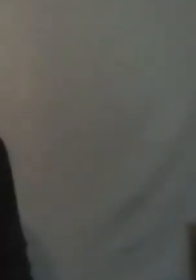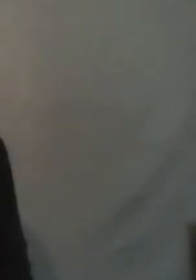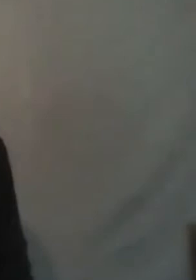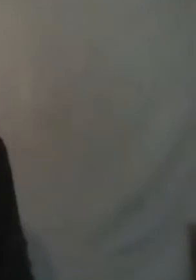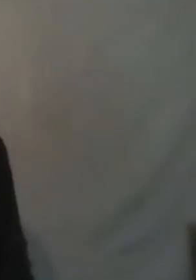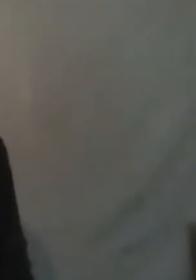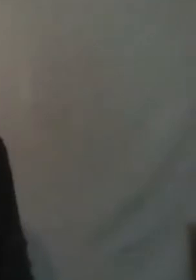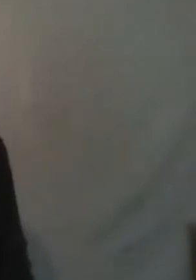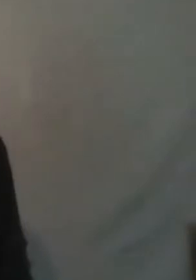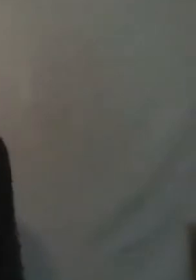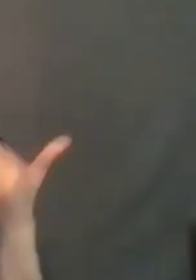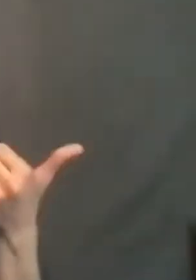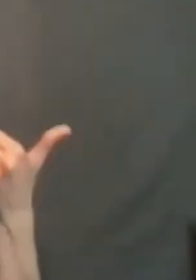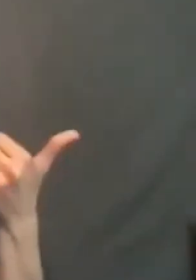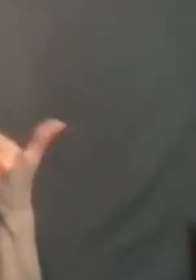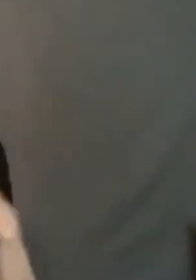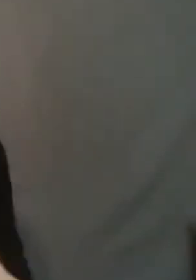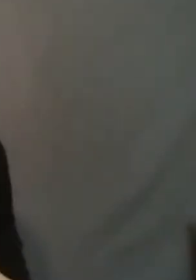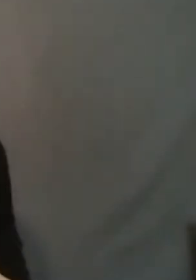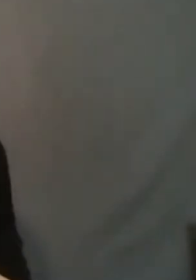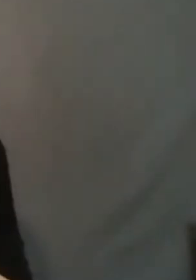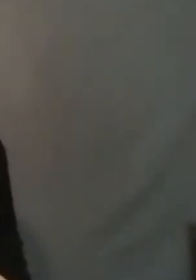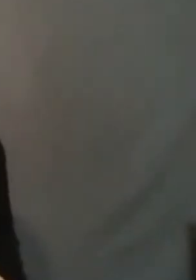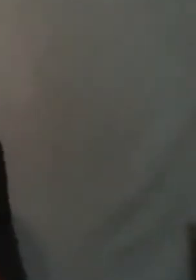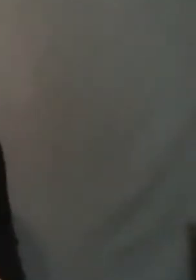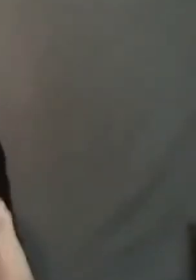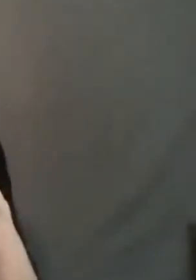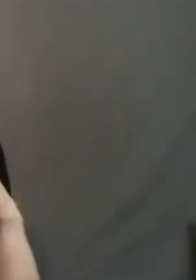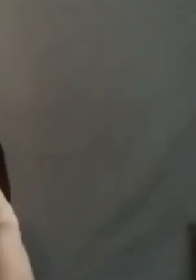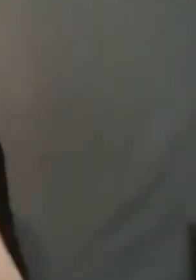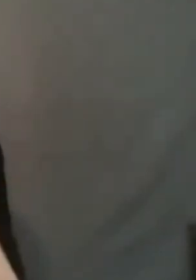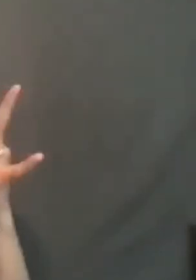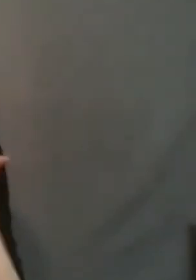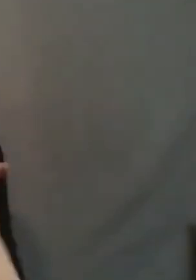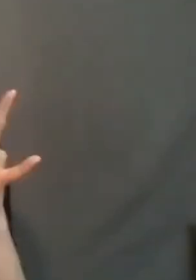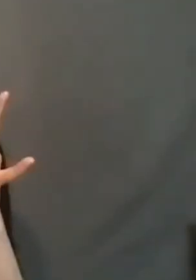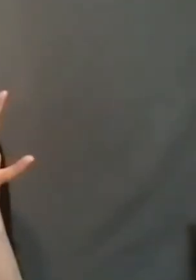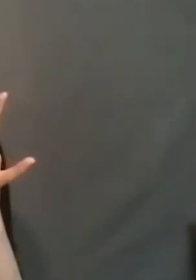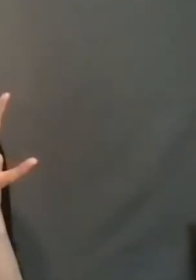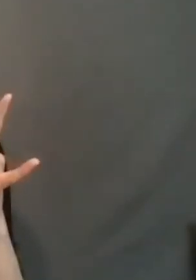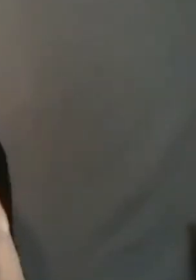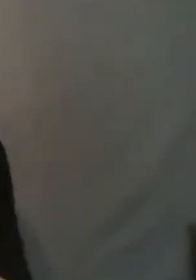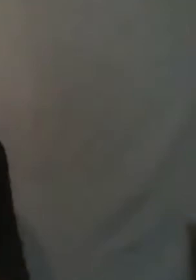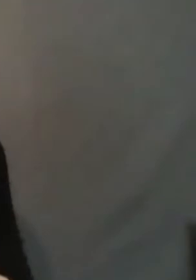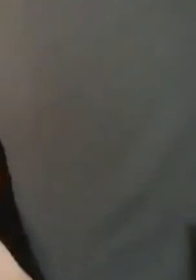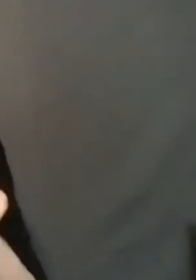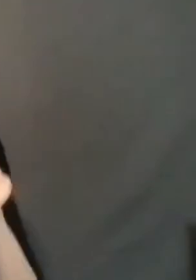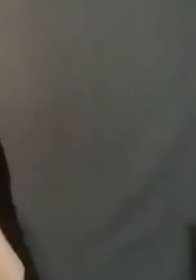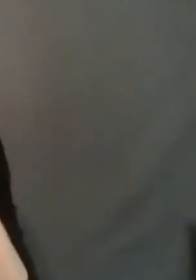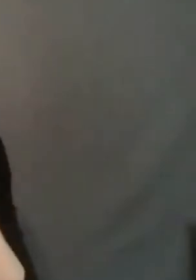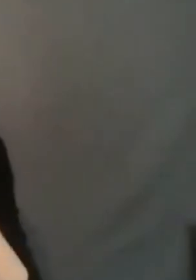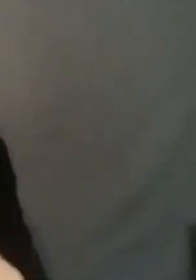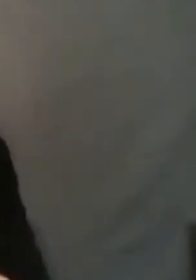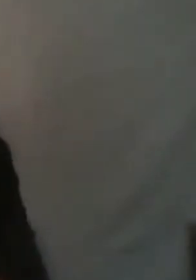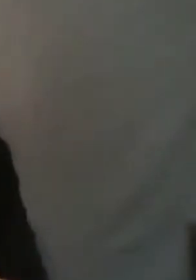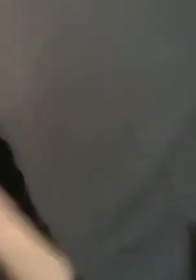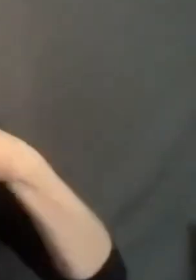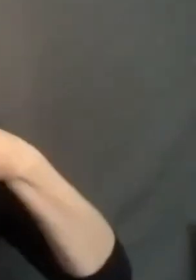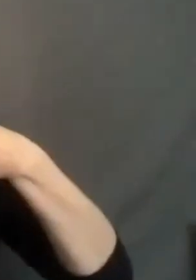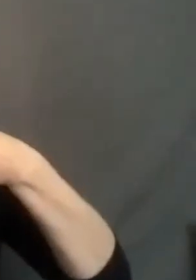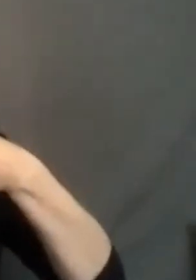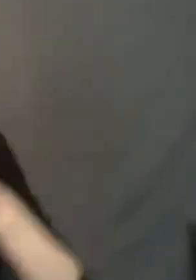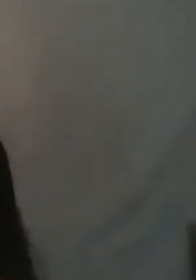Today, you should have received an email message from us with where you can access the presentation slides that we'll have